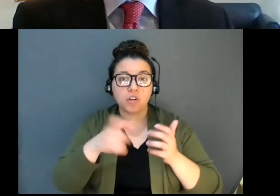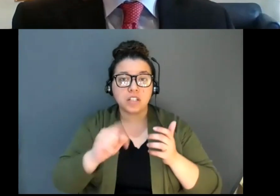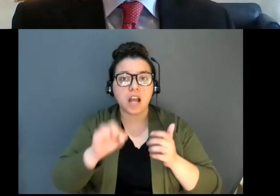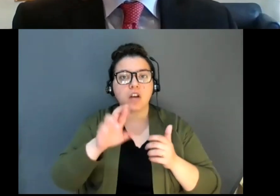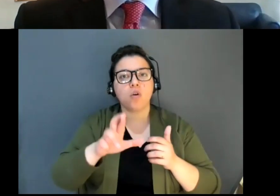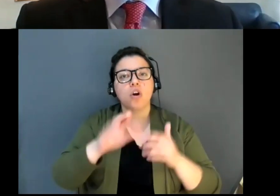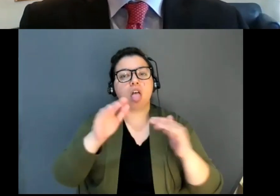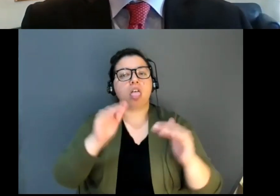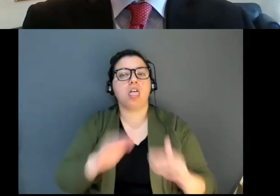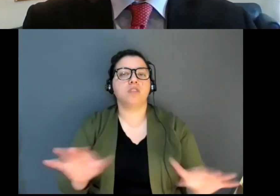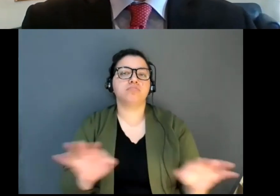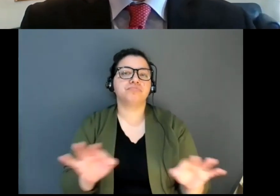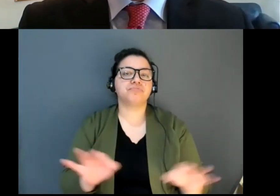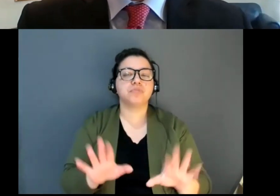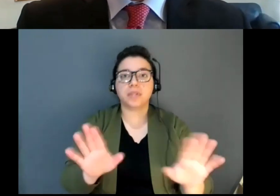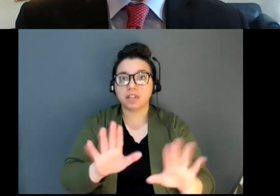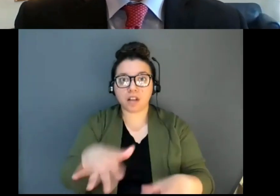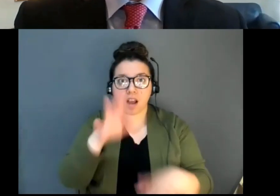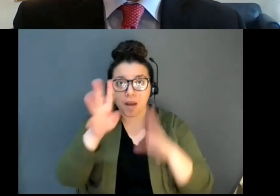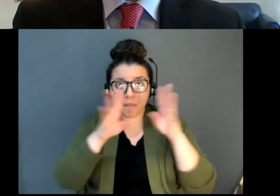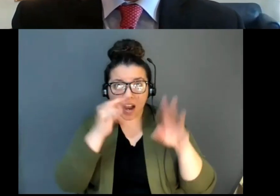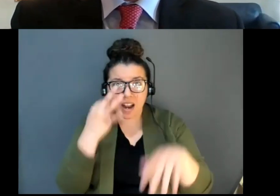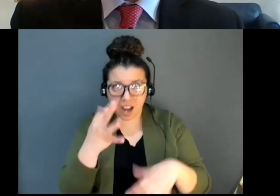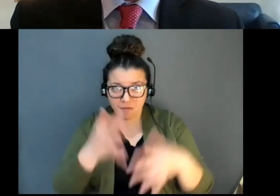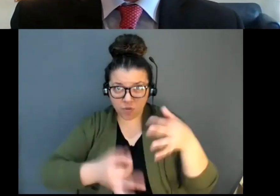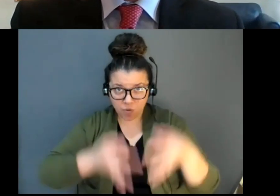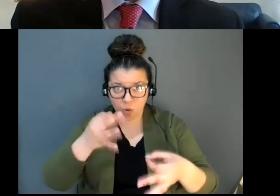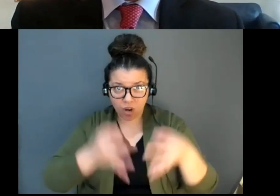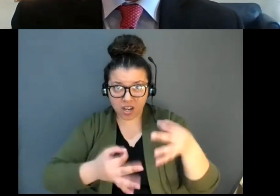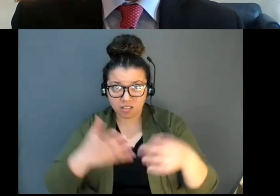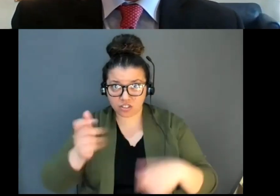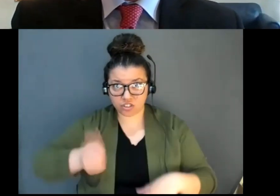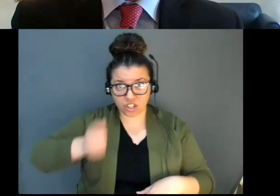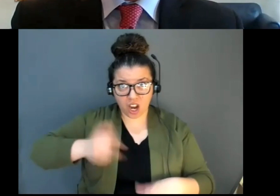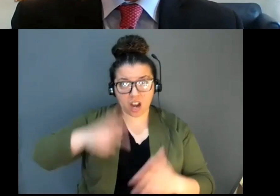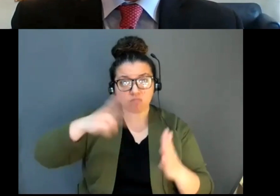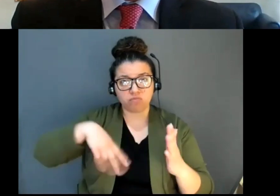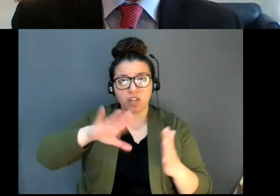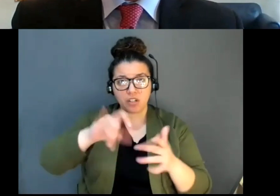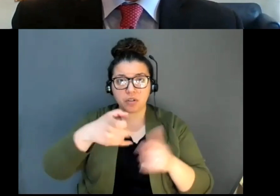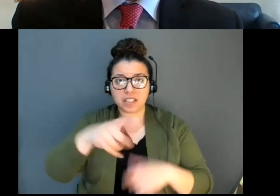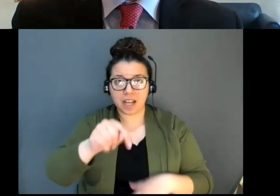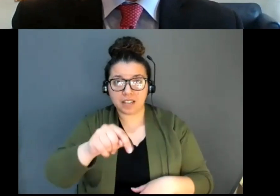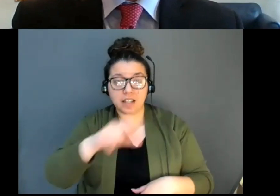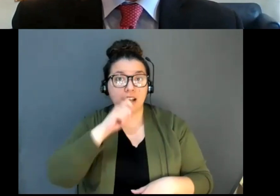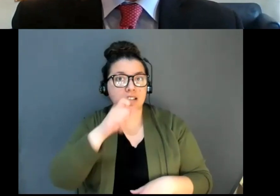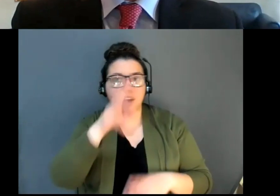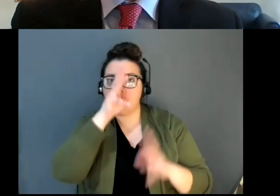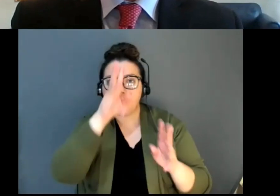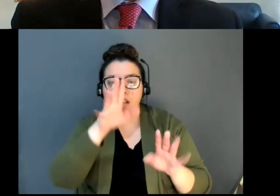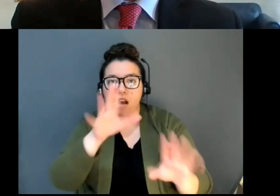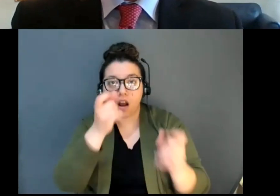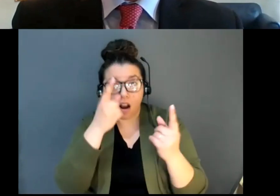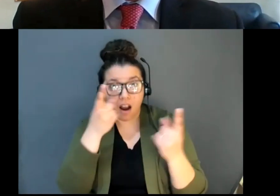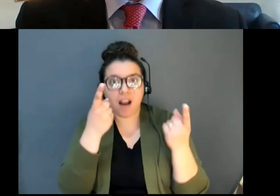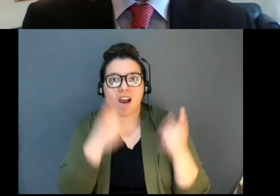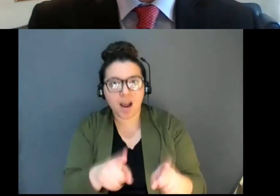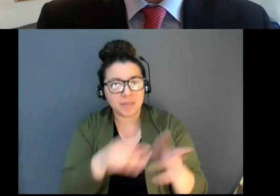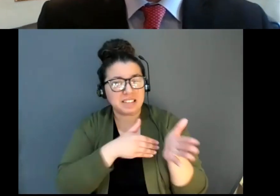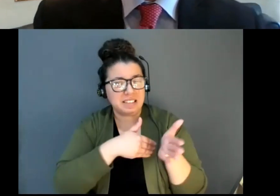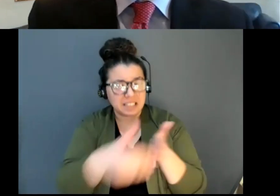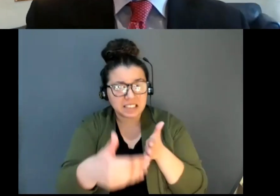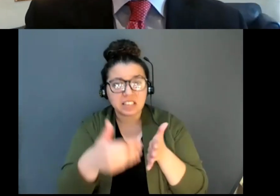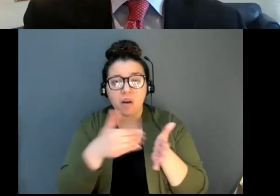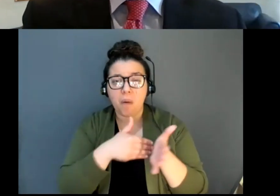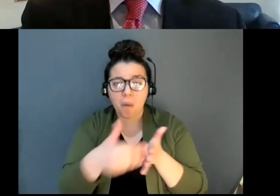second your text message, your emails being read out loud by a judge, because this is not a hypothetical example. This happens all of the time,